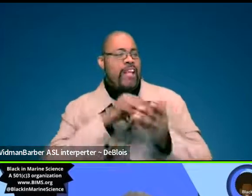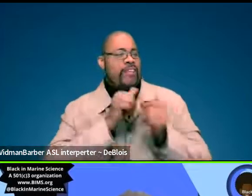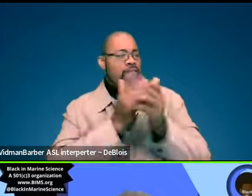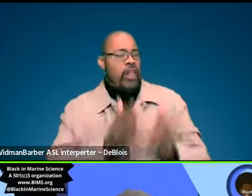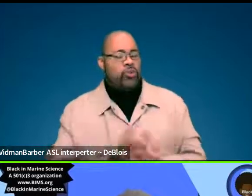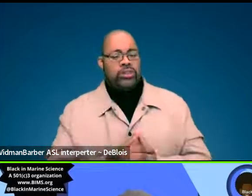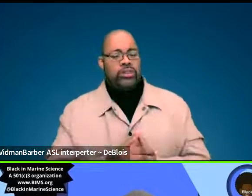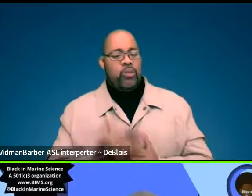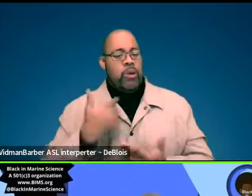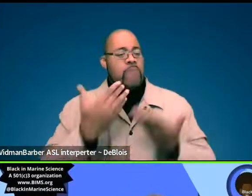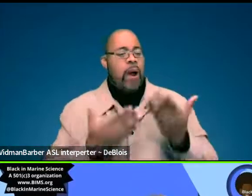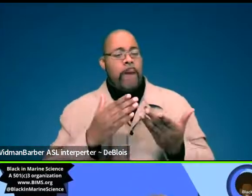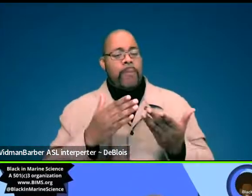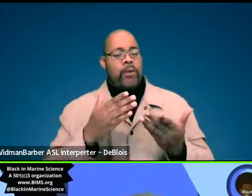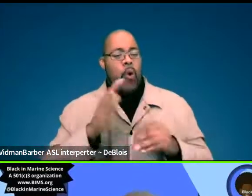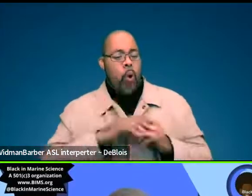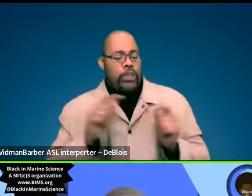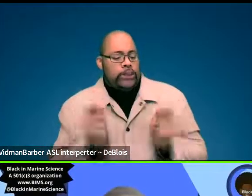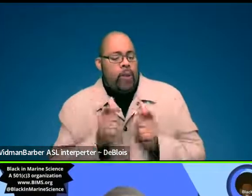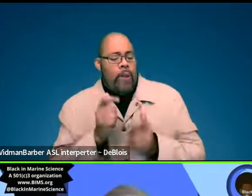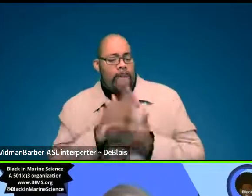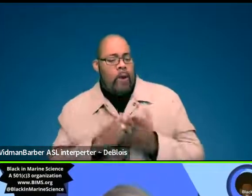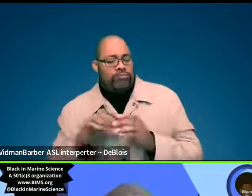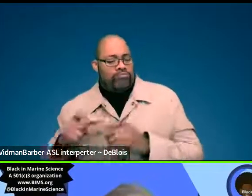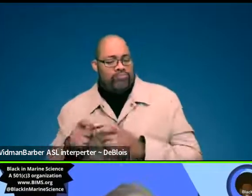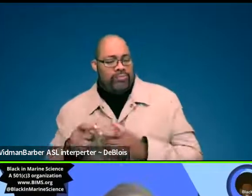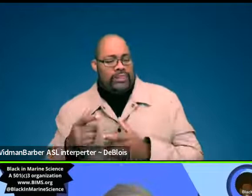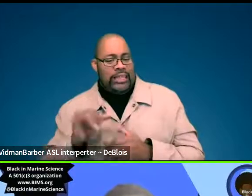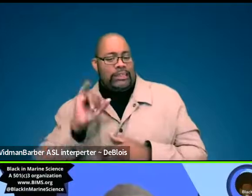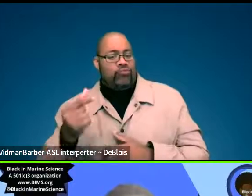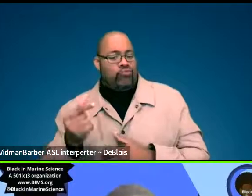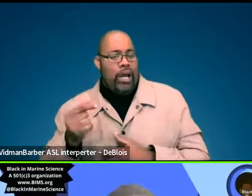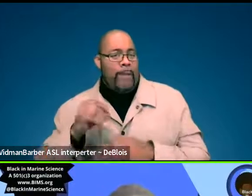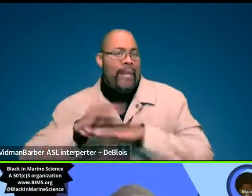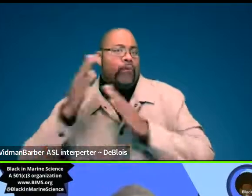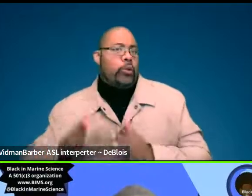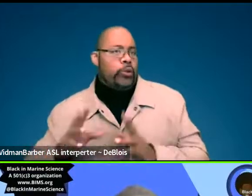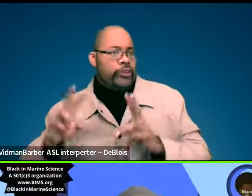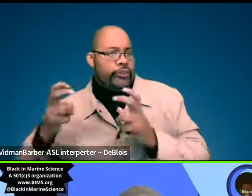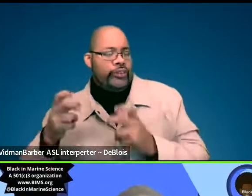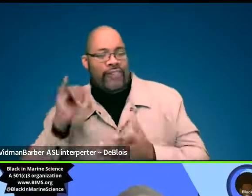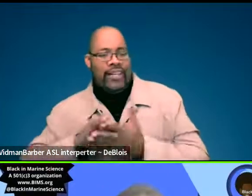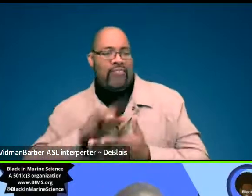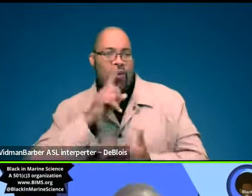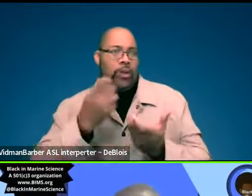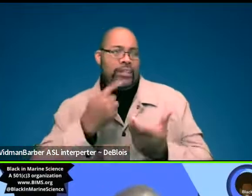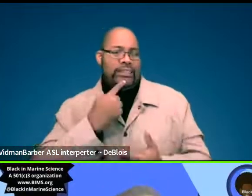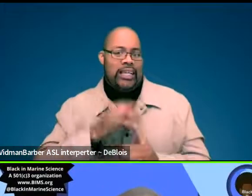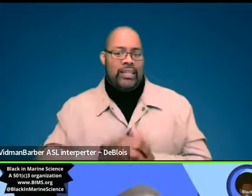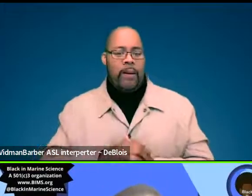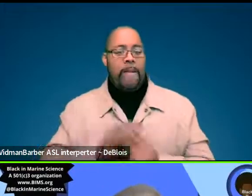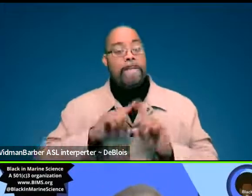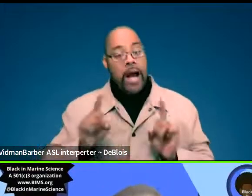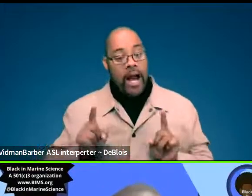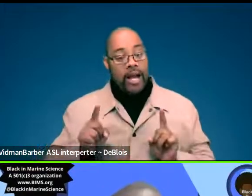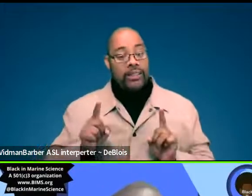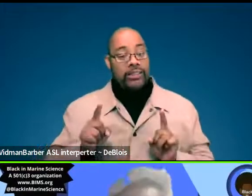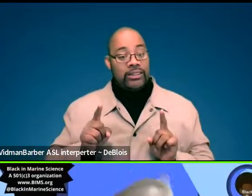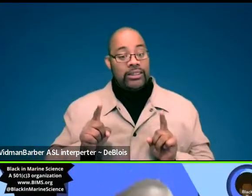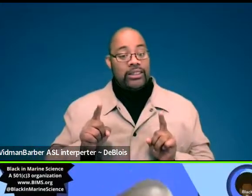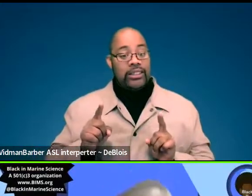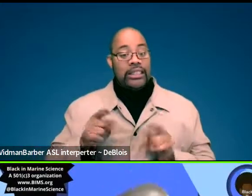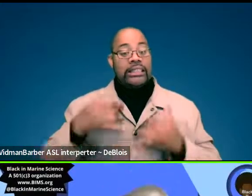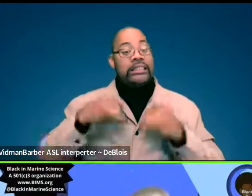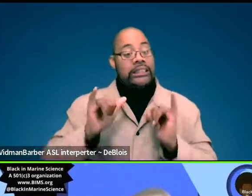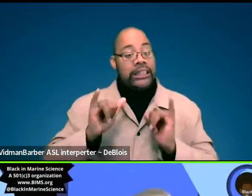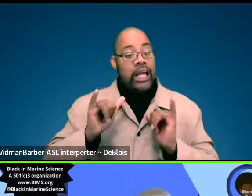followers. Like we probably are on the smaller scale of, Instagram influencers, if that's what you want to say. But at the end of the day,